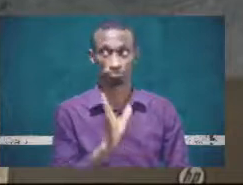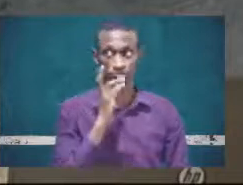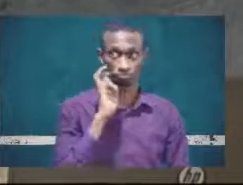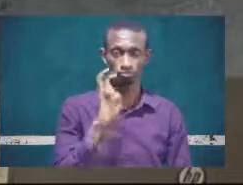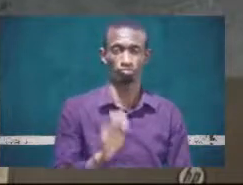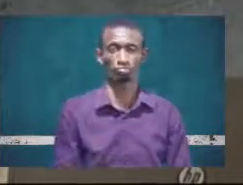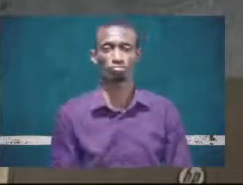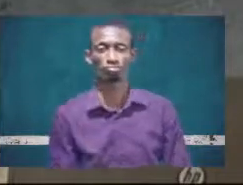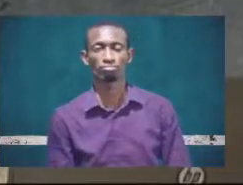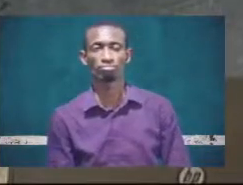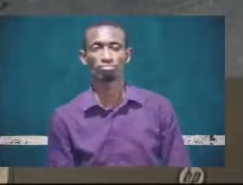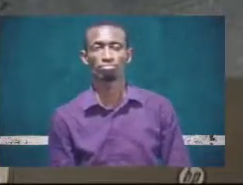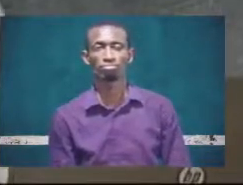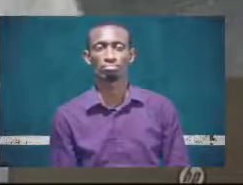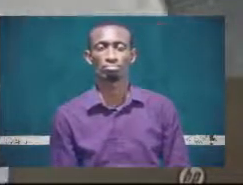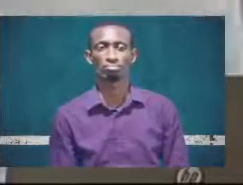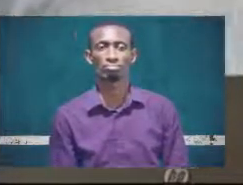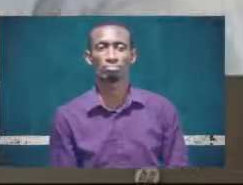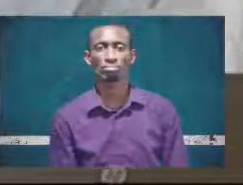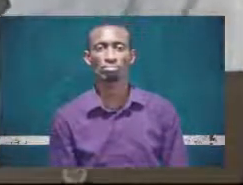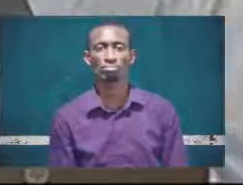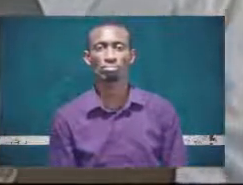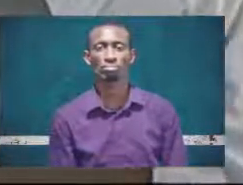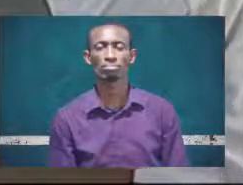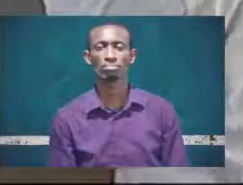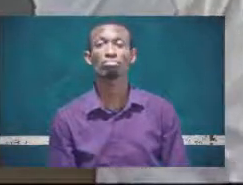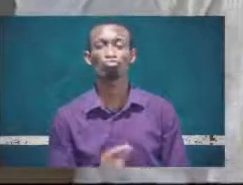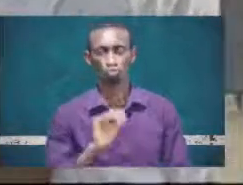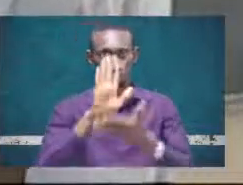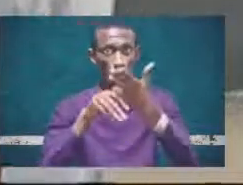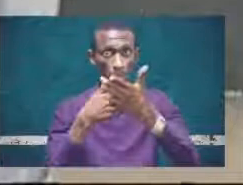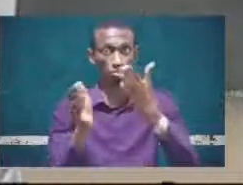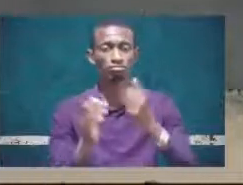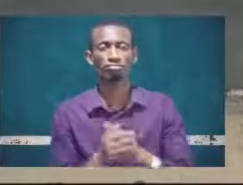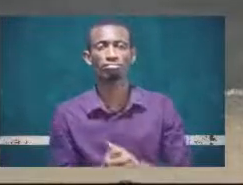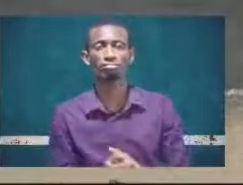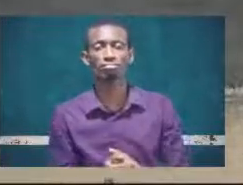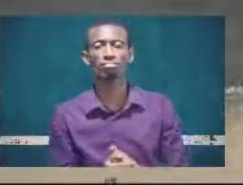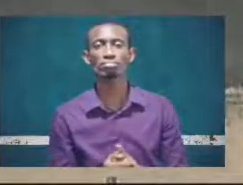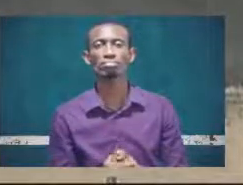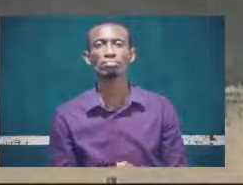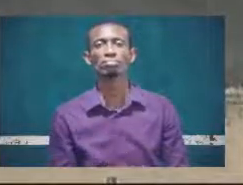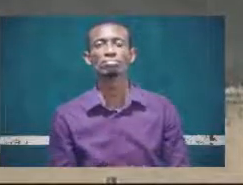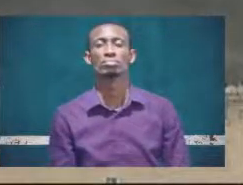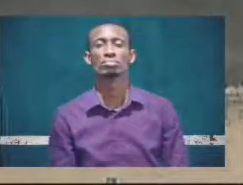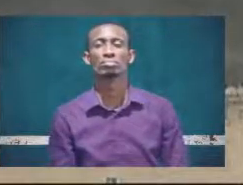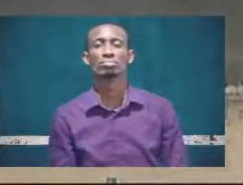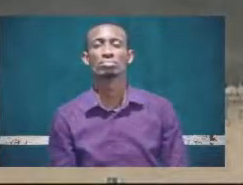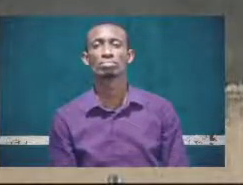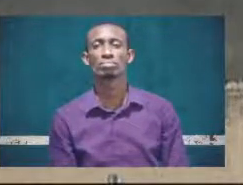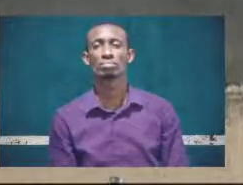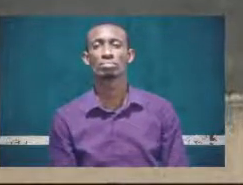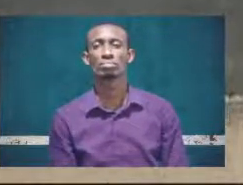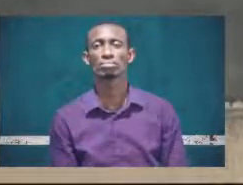make outdoor our diagram, sign or sign diagram.